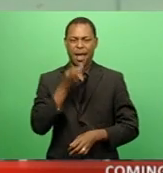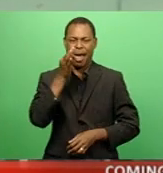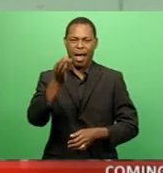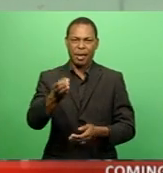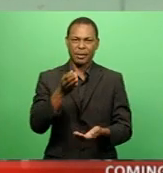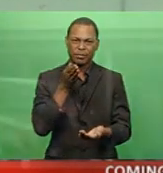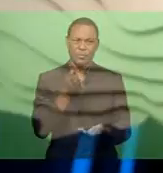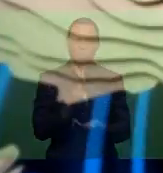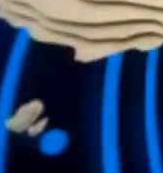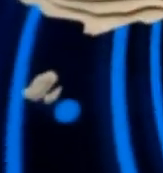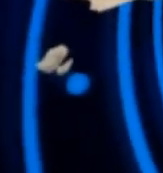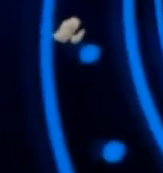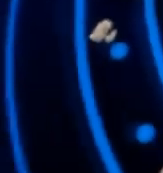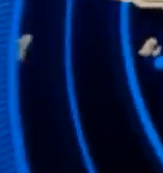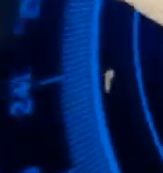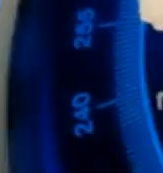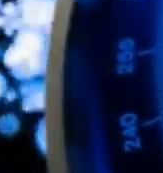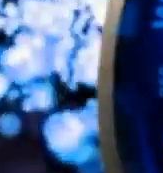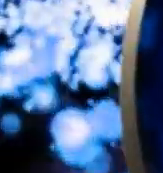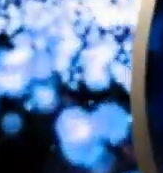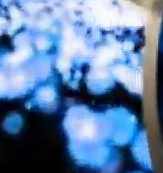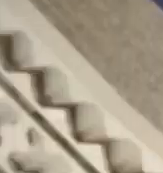auctions.